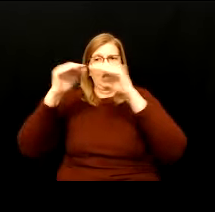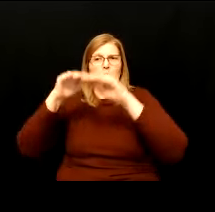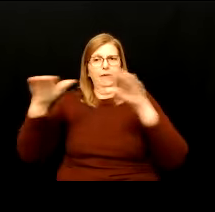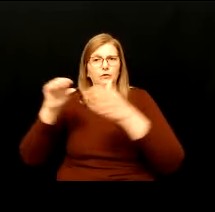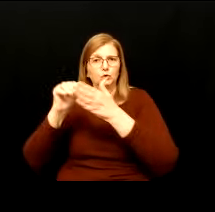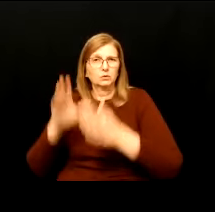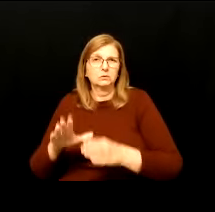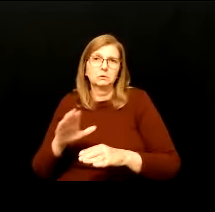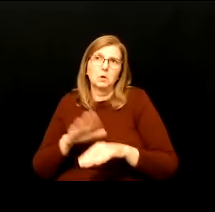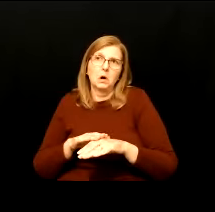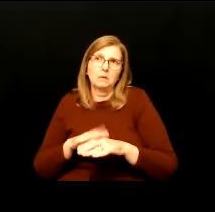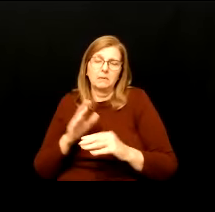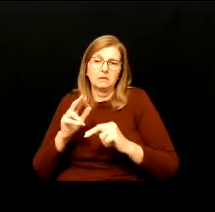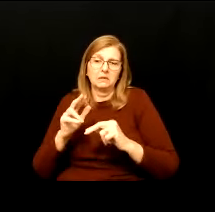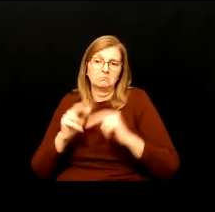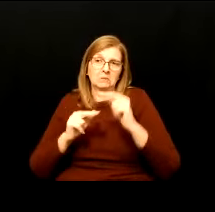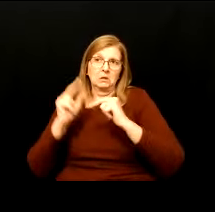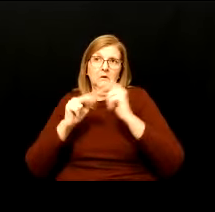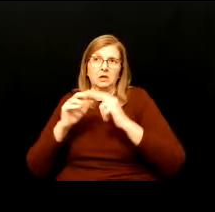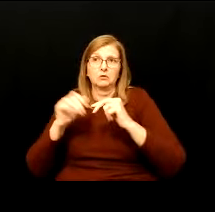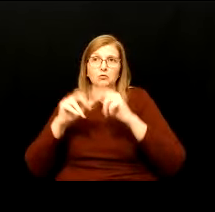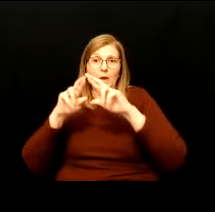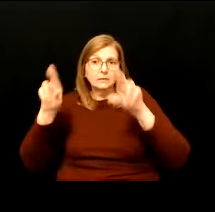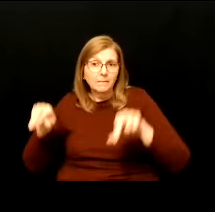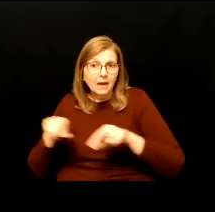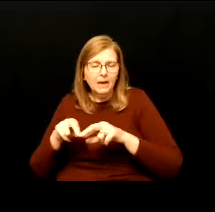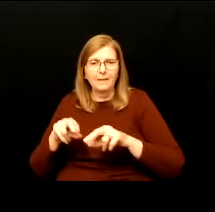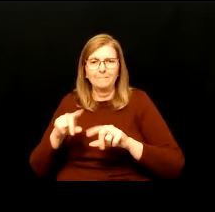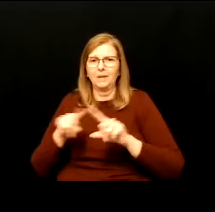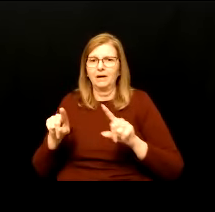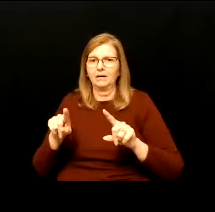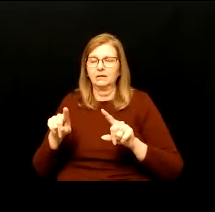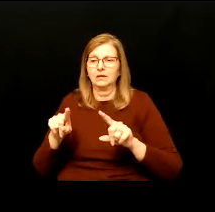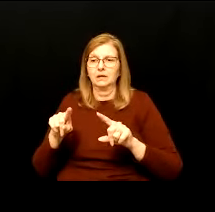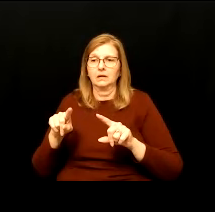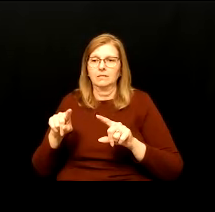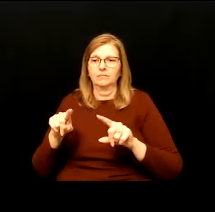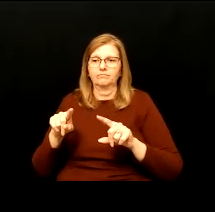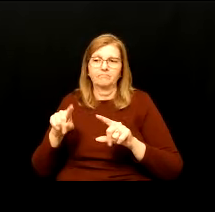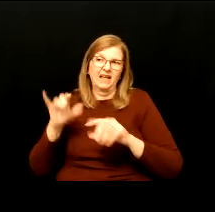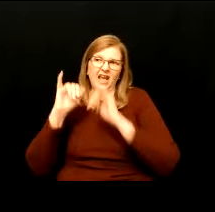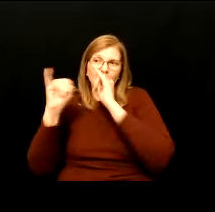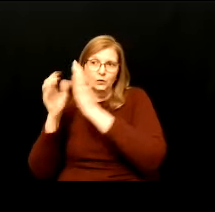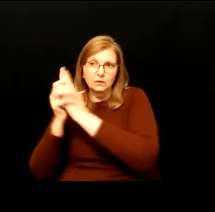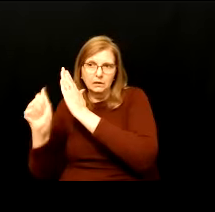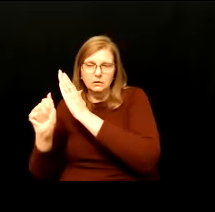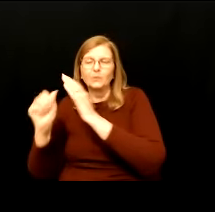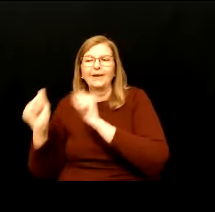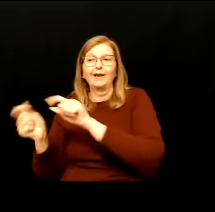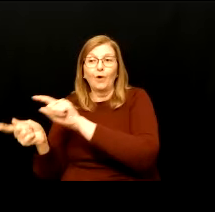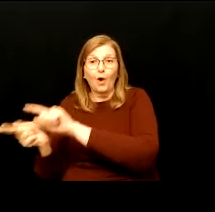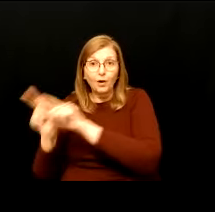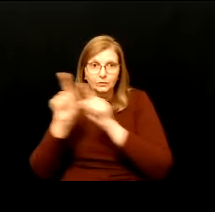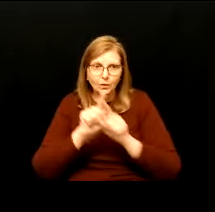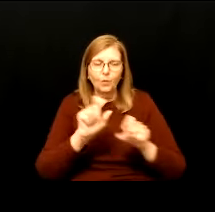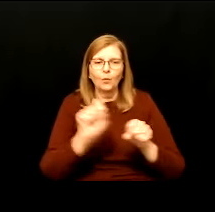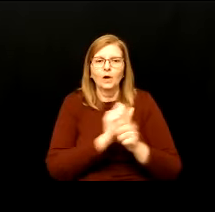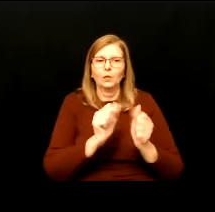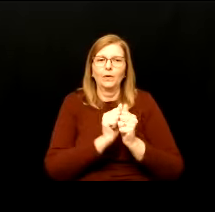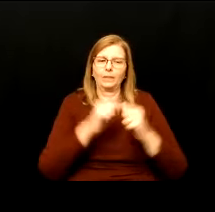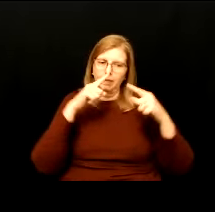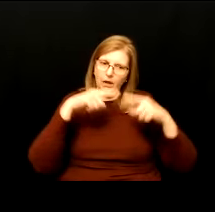on maybe building a resume, but and interview skills, but we can also work with the